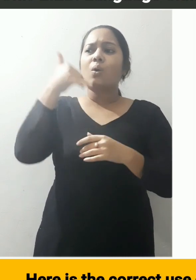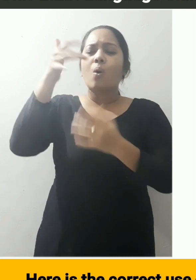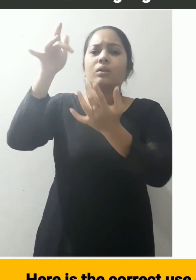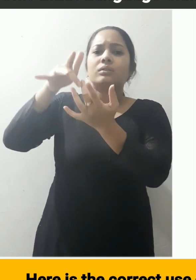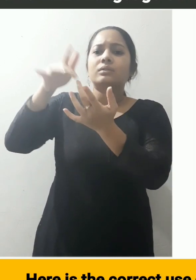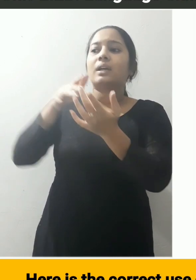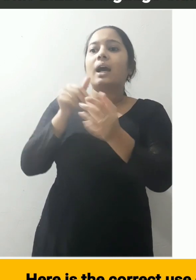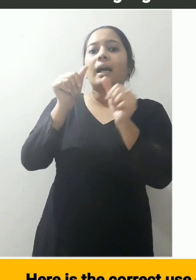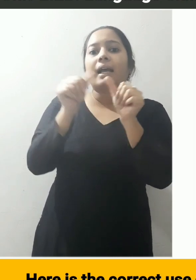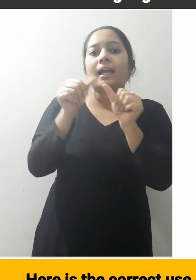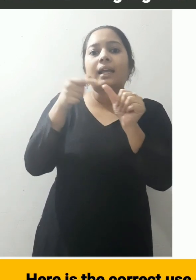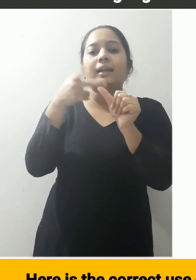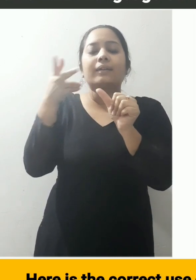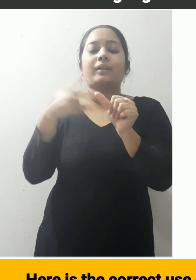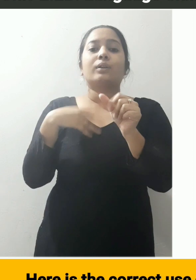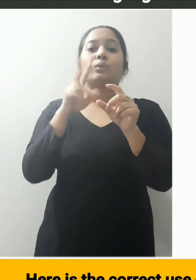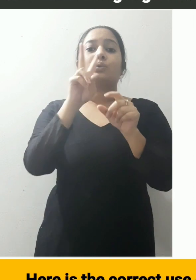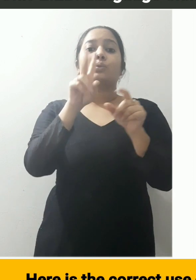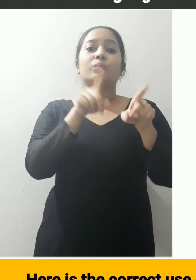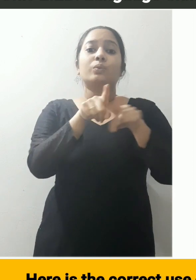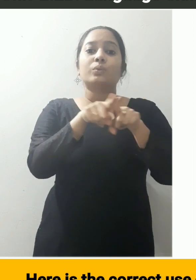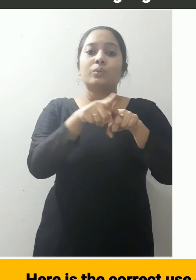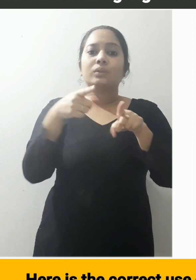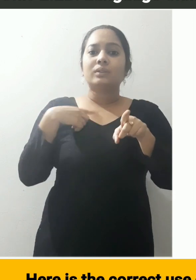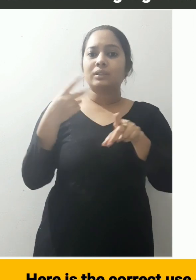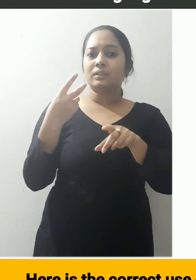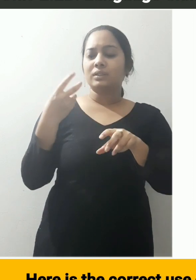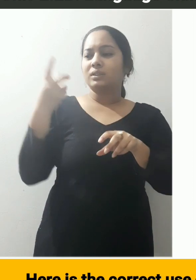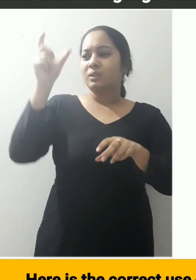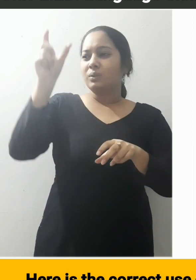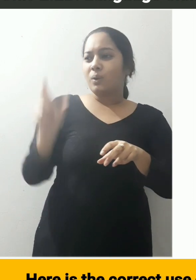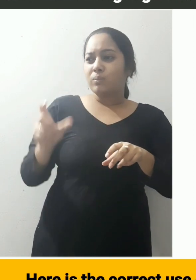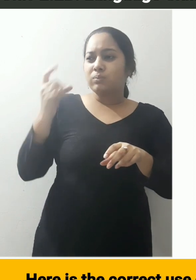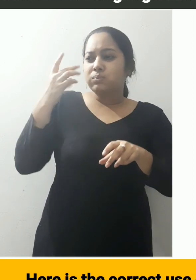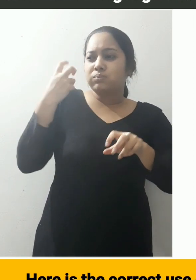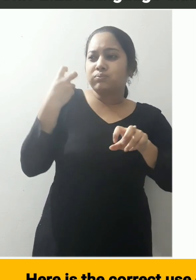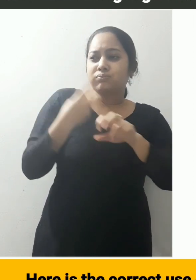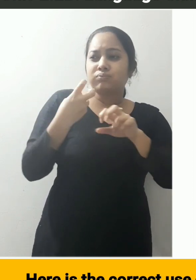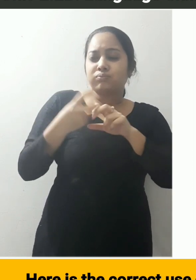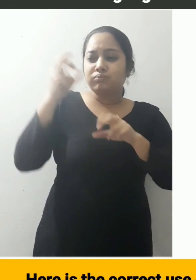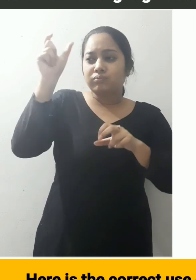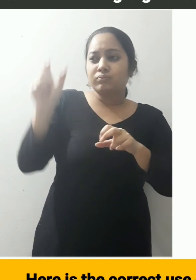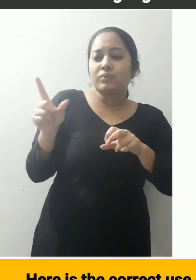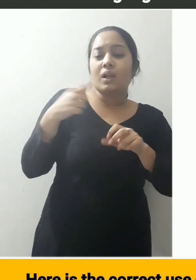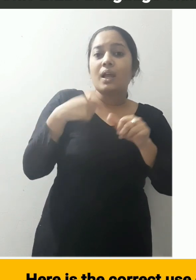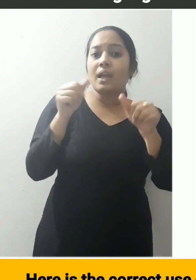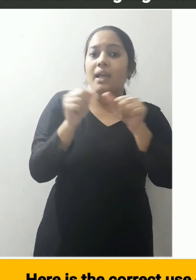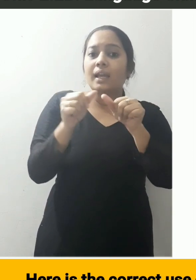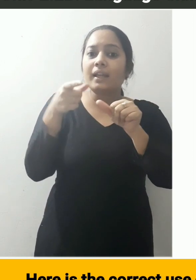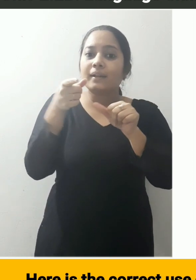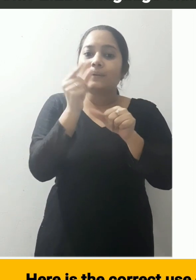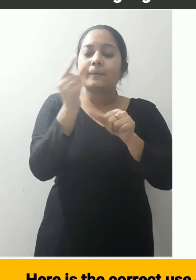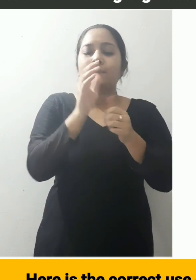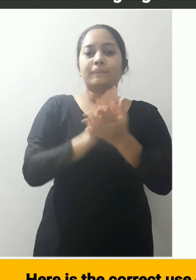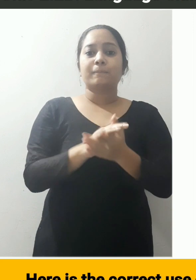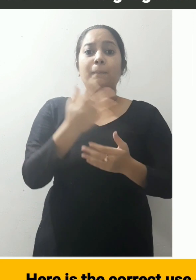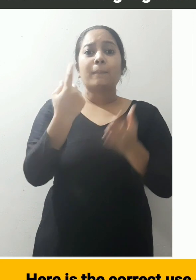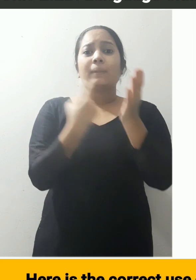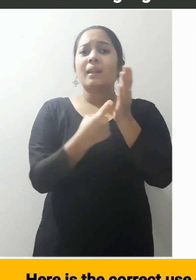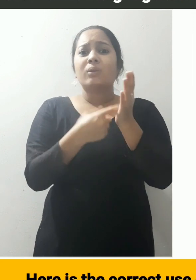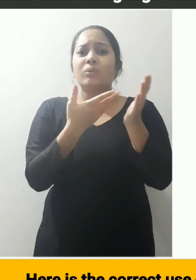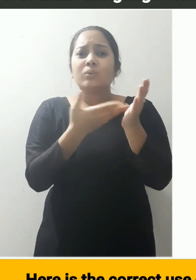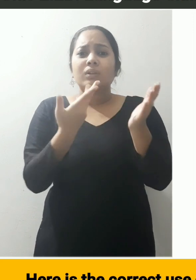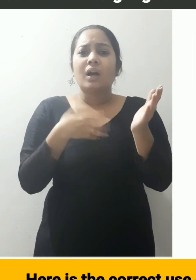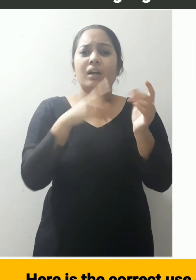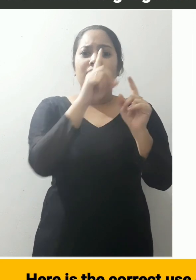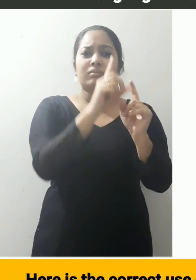center. Example 2. He is a difficult customer. Rule: when the object is one